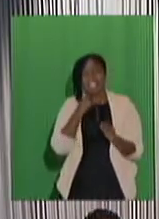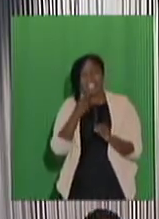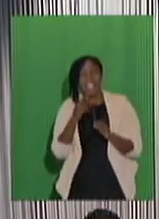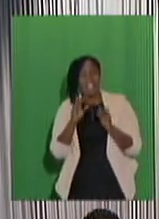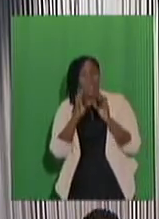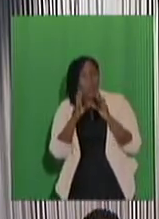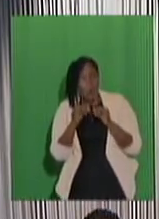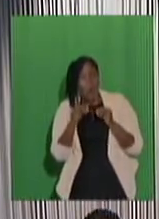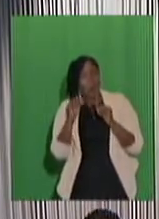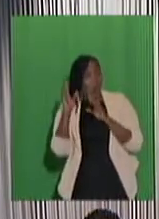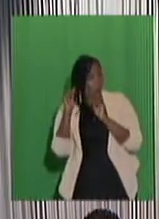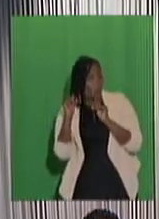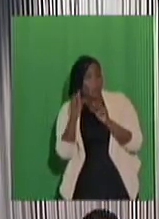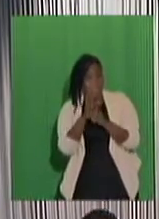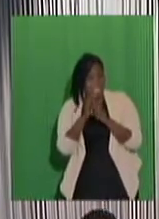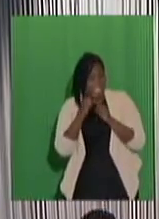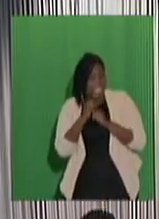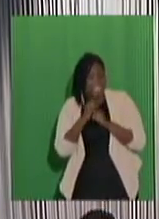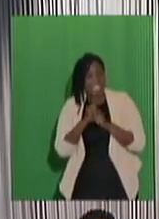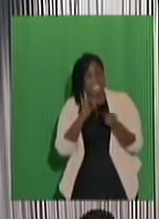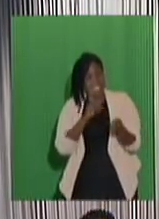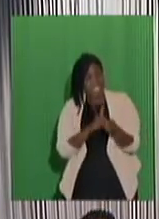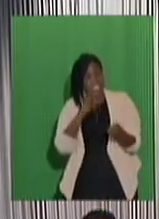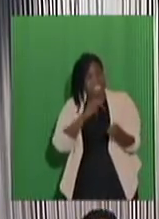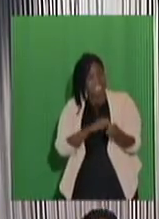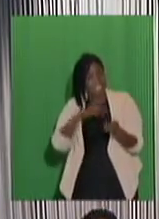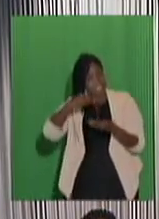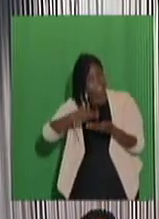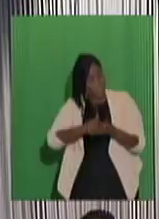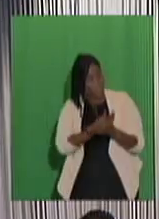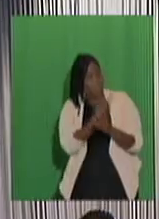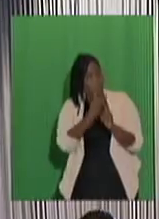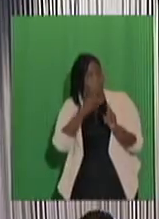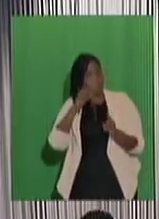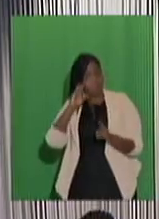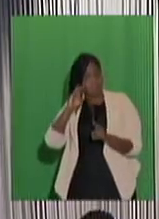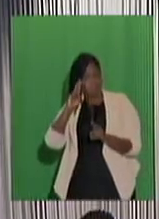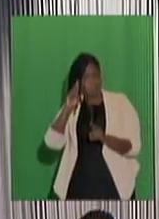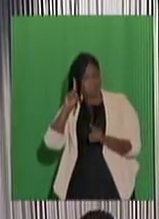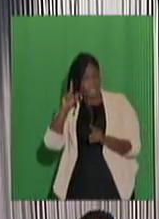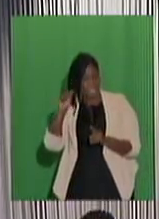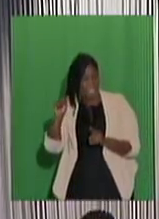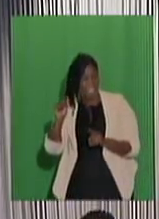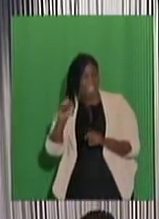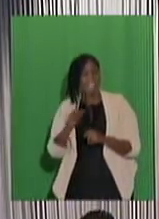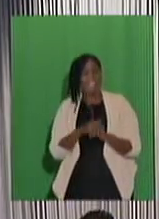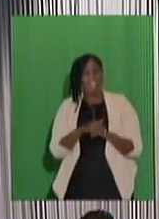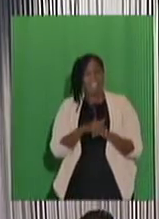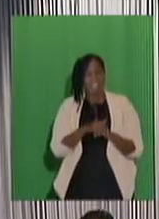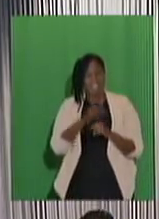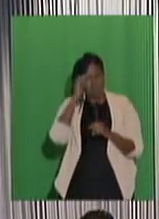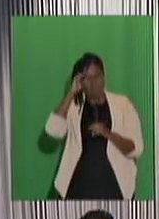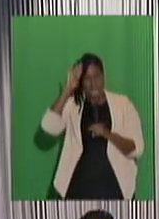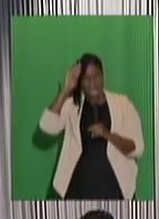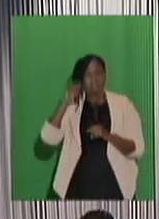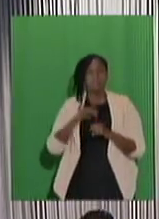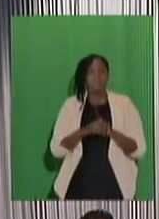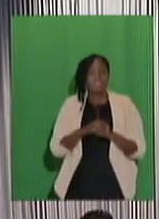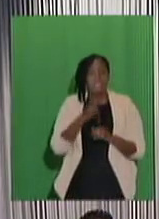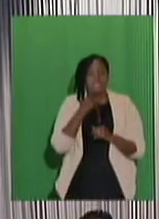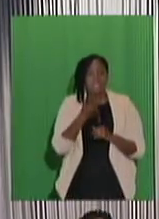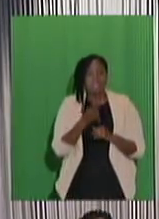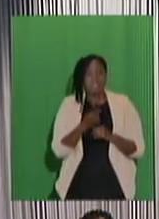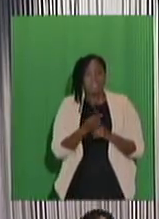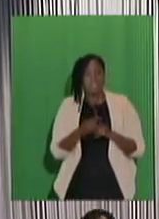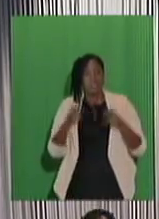And, I read an article this morning that said that some patients at Belandra were getting therapy sessions. Can